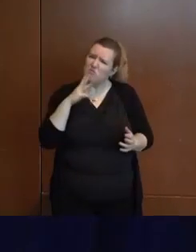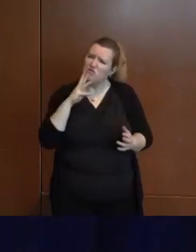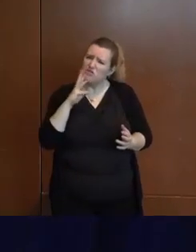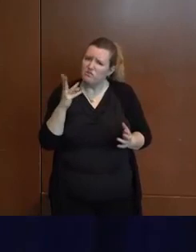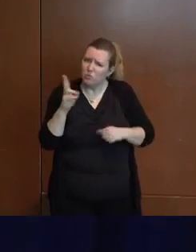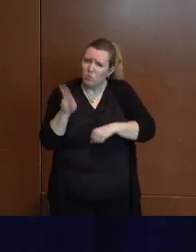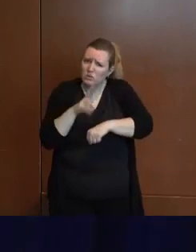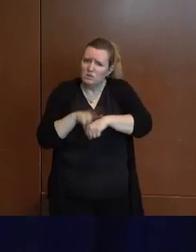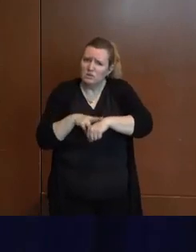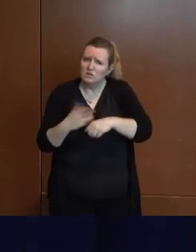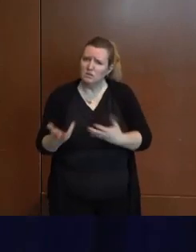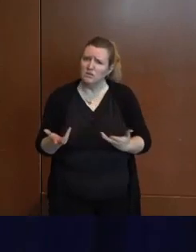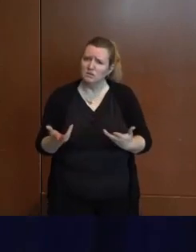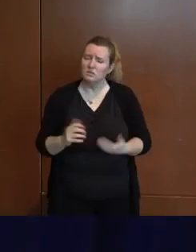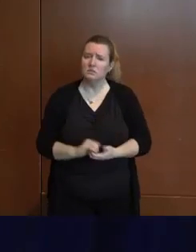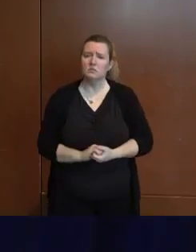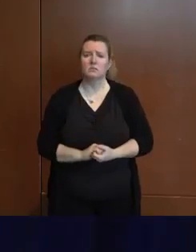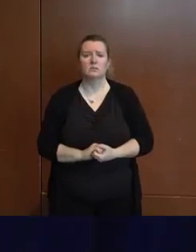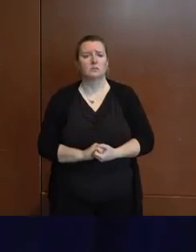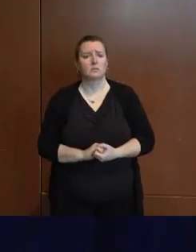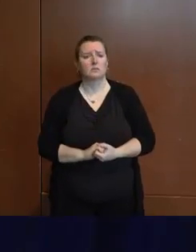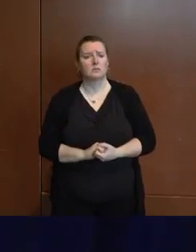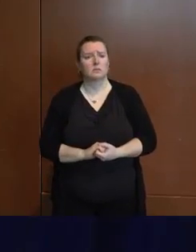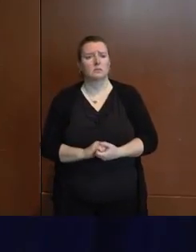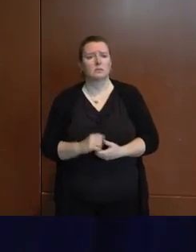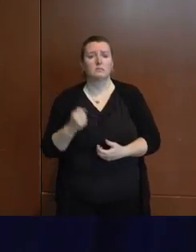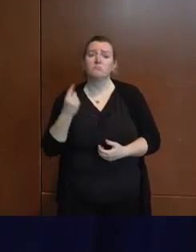We also recognize that many families are struggling to